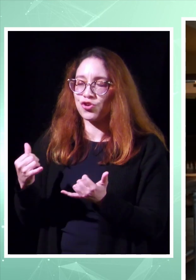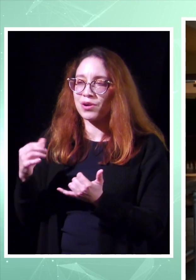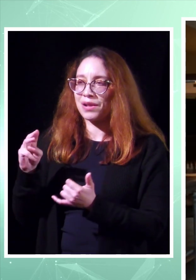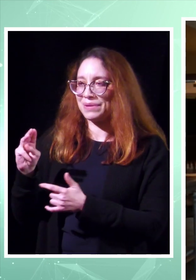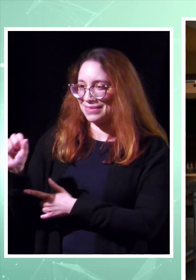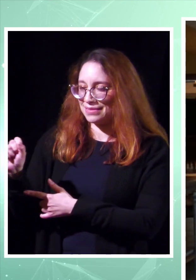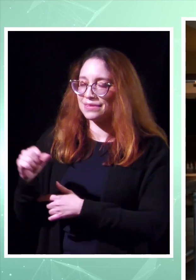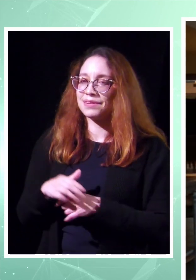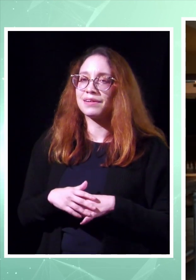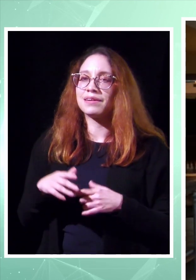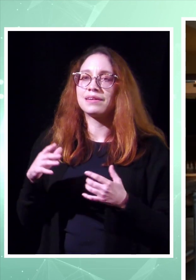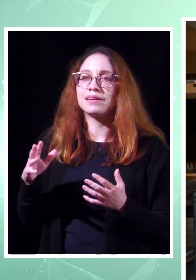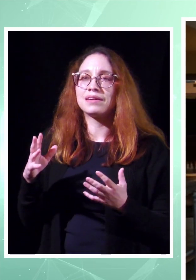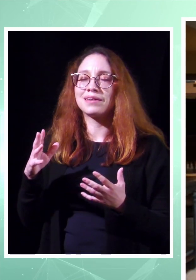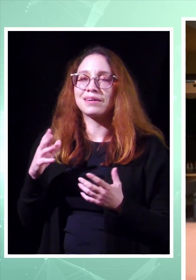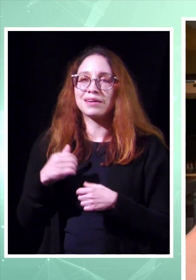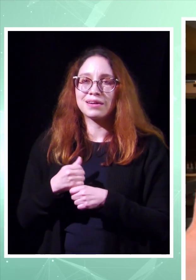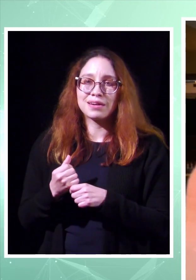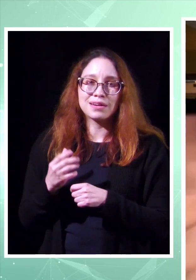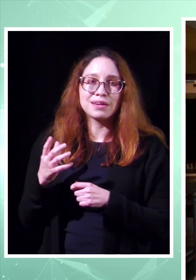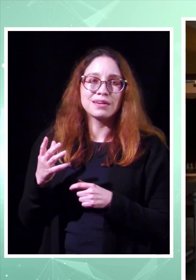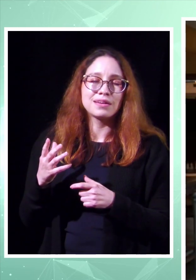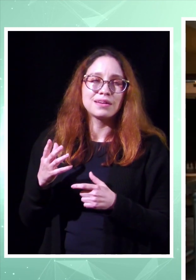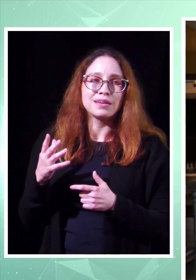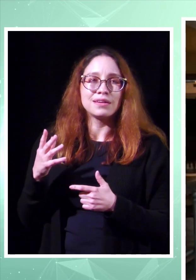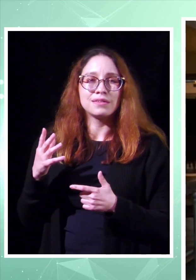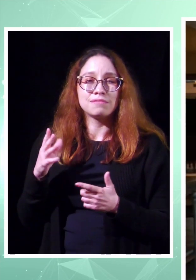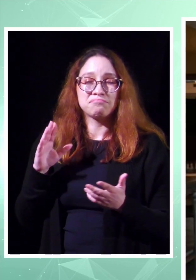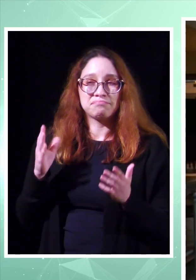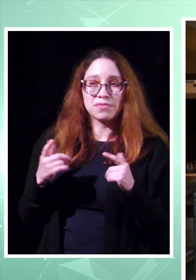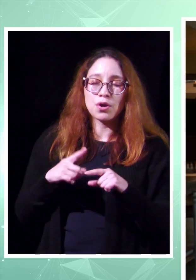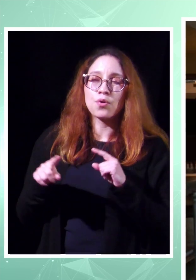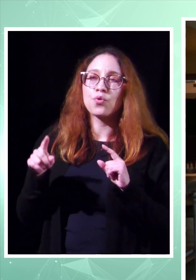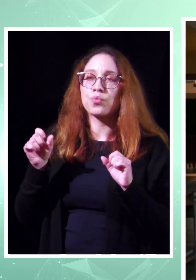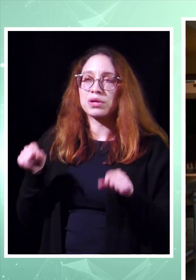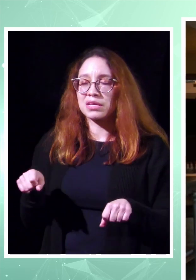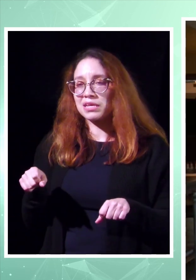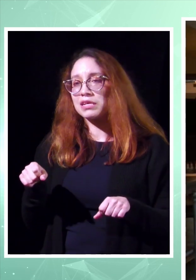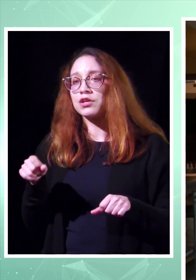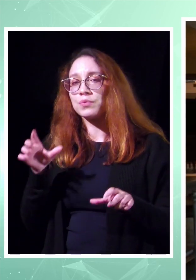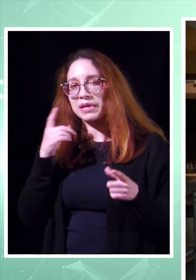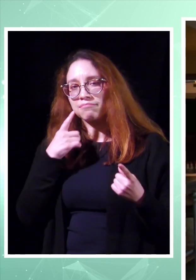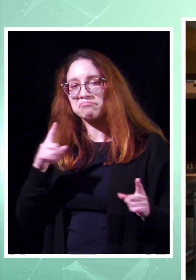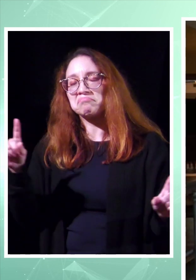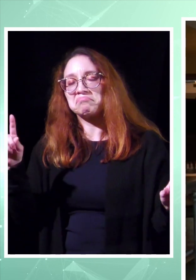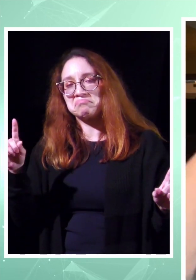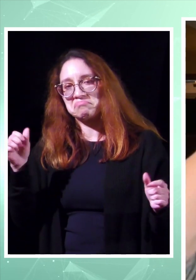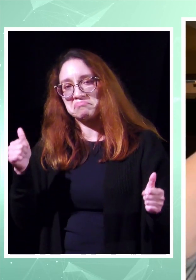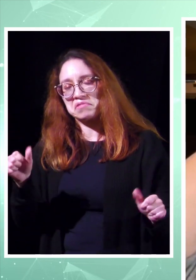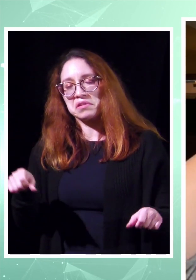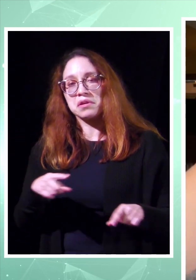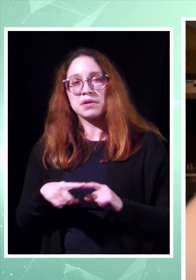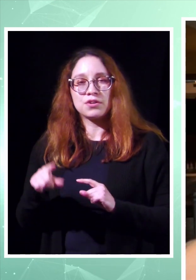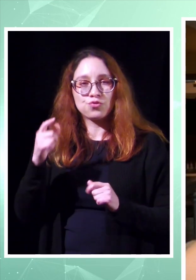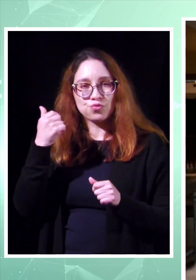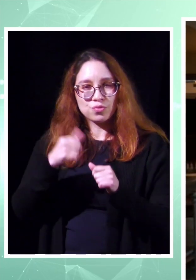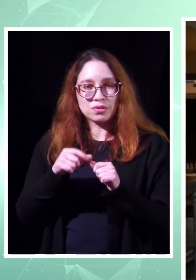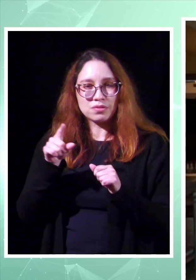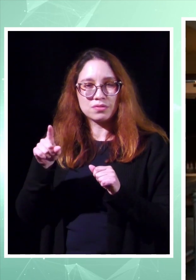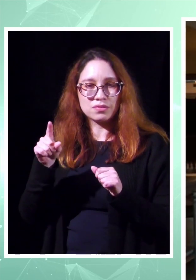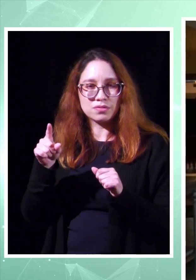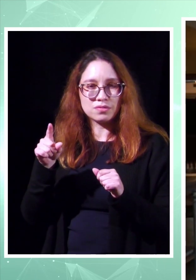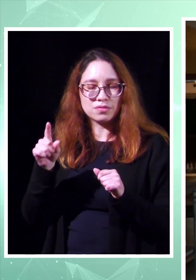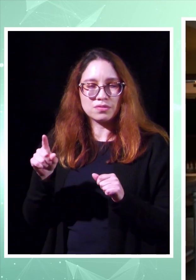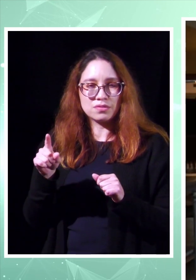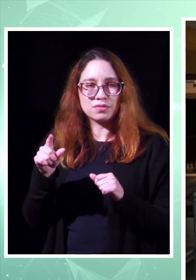MS. Now, we might have to be creative. We might have to do one versus the other, but we'll be able to get it done. The important thing is to remember that we are